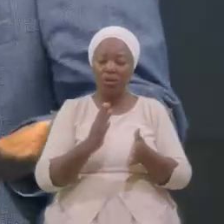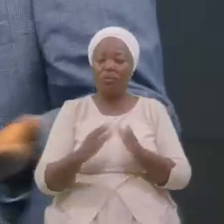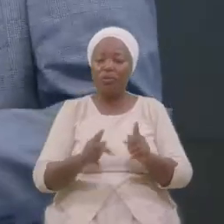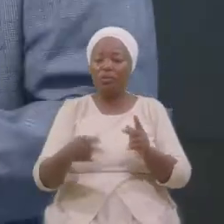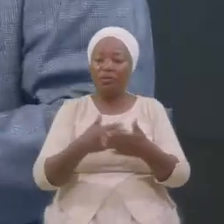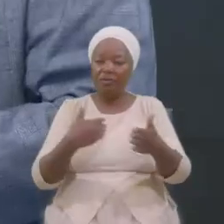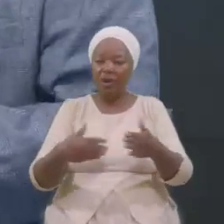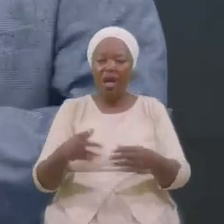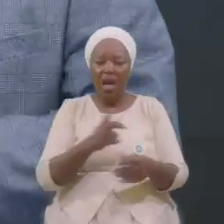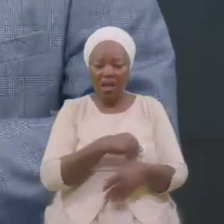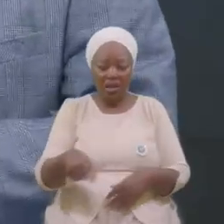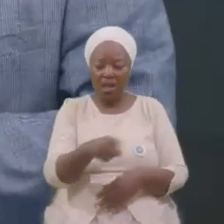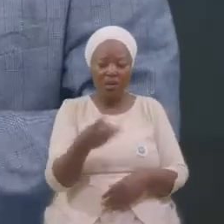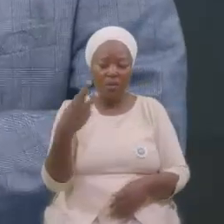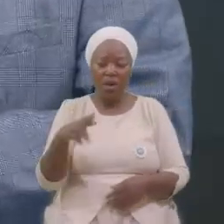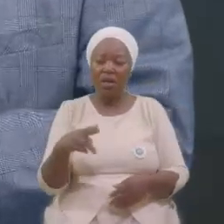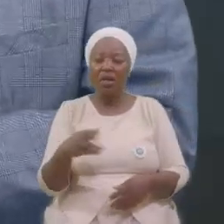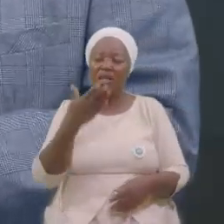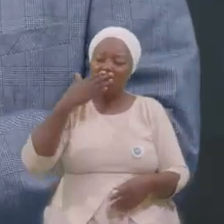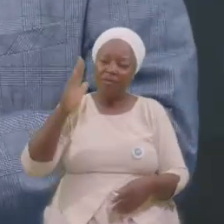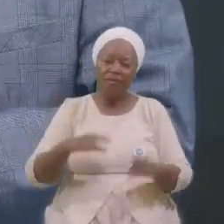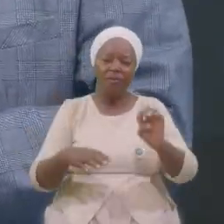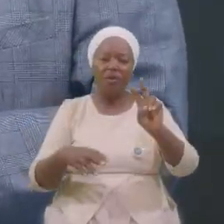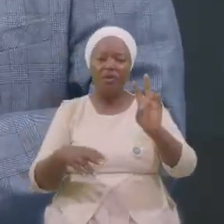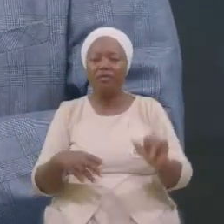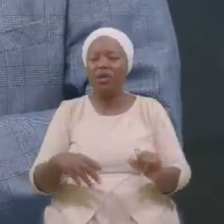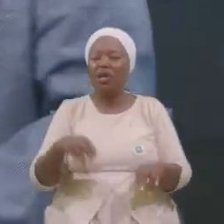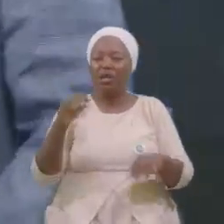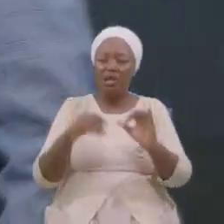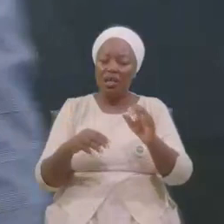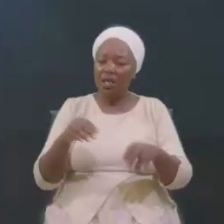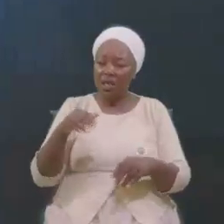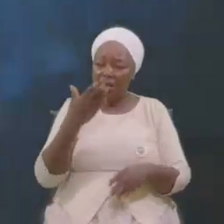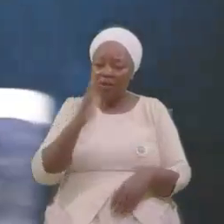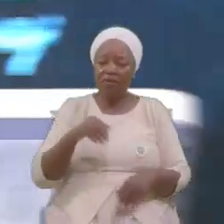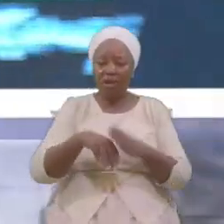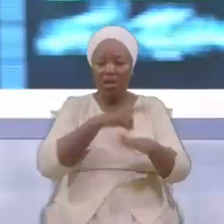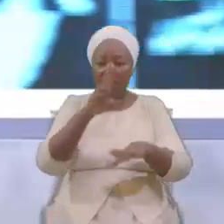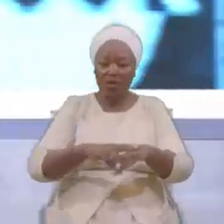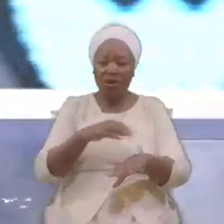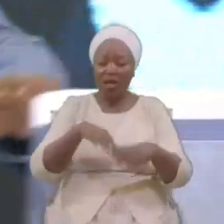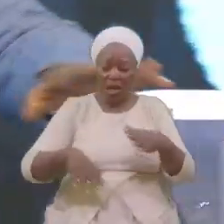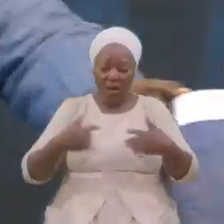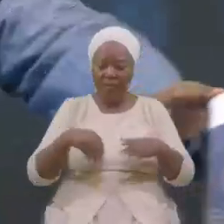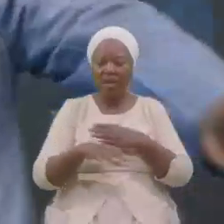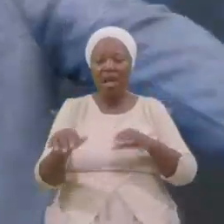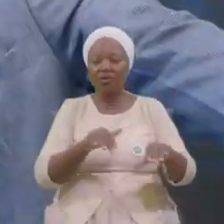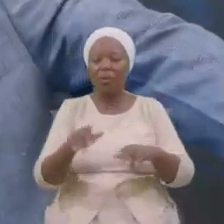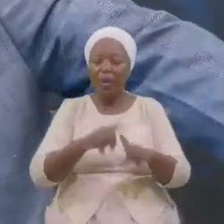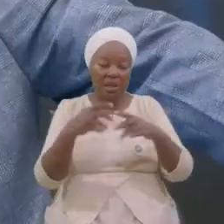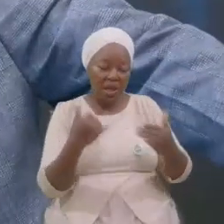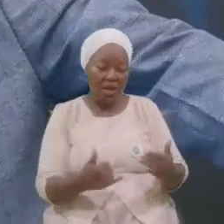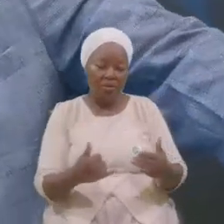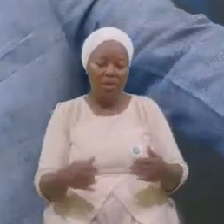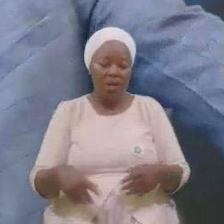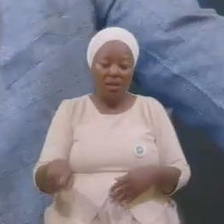And they were evil, evil in nature, evil in life, evil in action. But now they